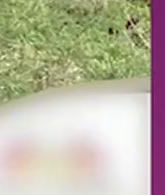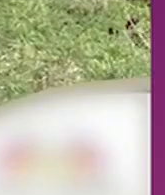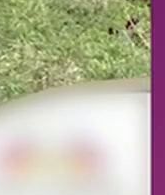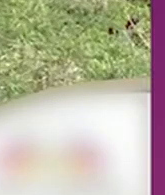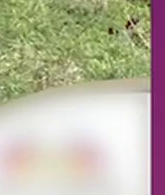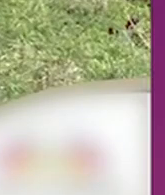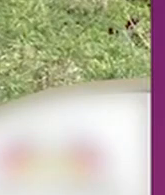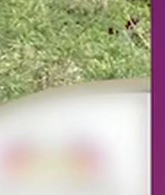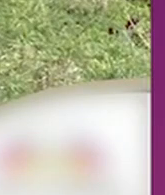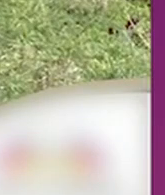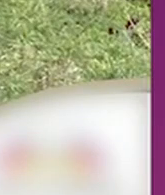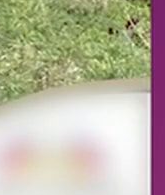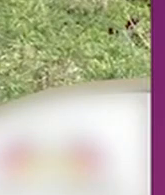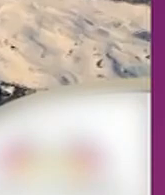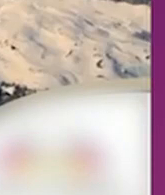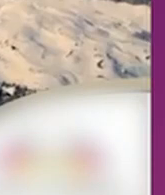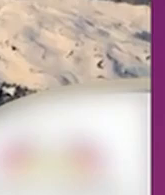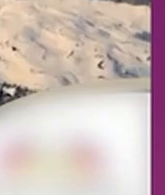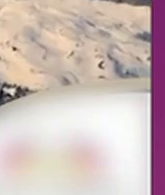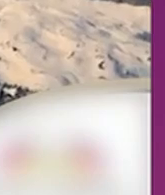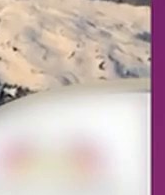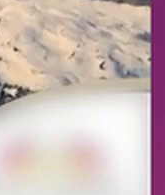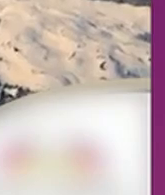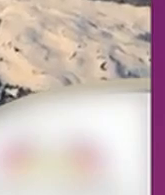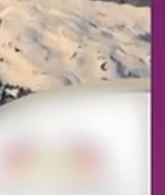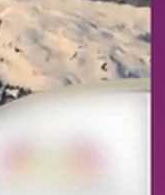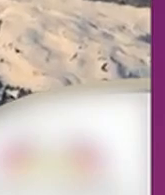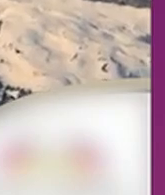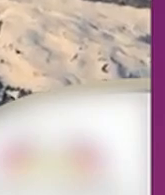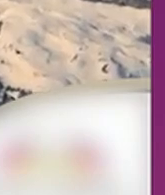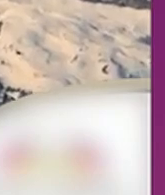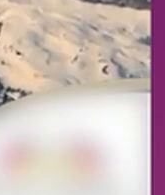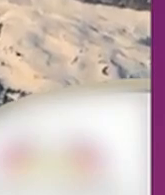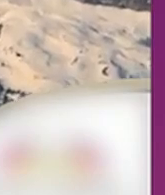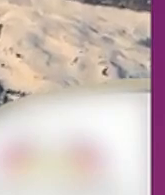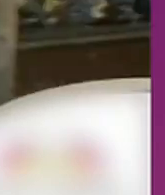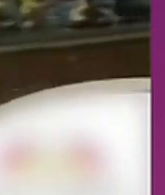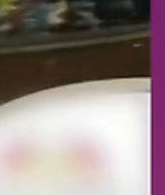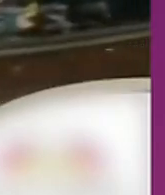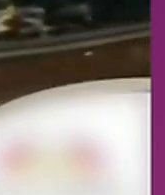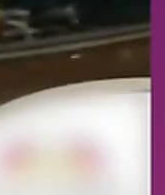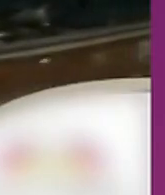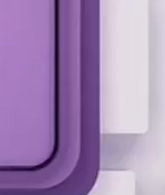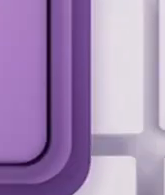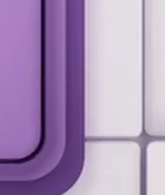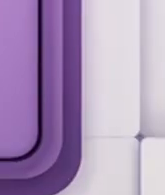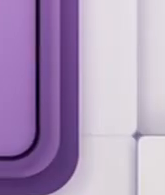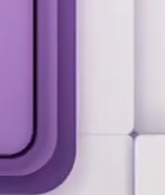Which of these places do you like the most? Why do you think it's the right place for you to visit?